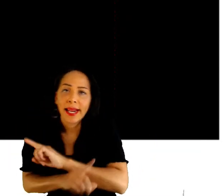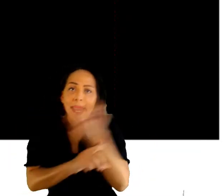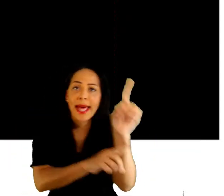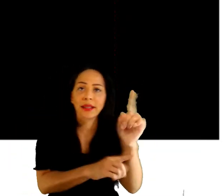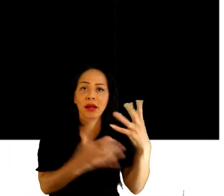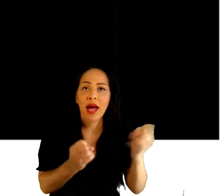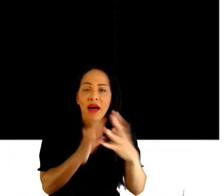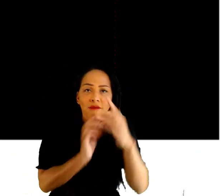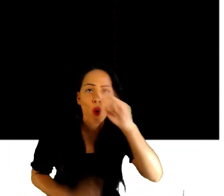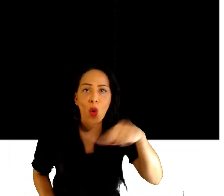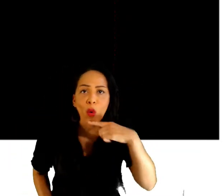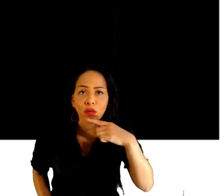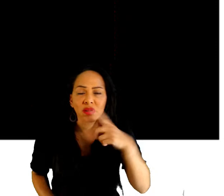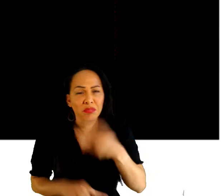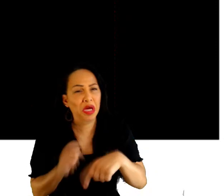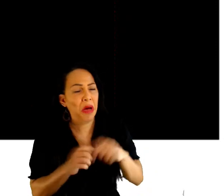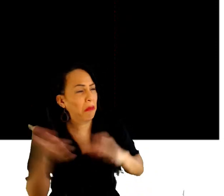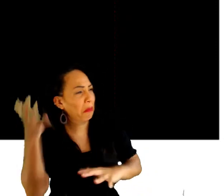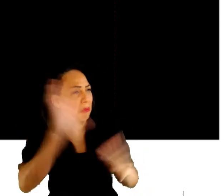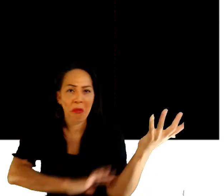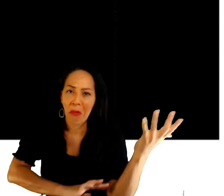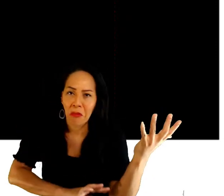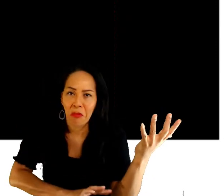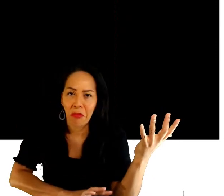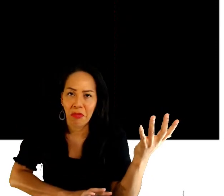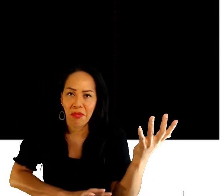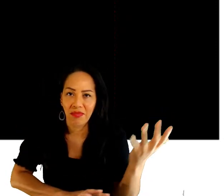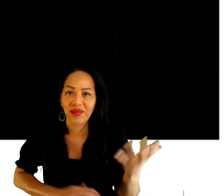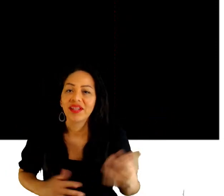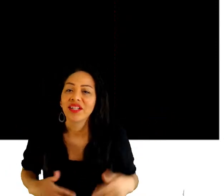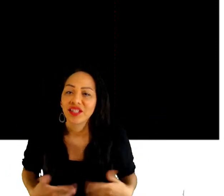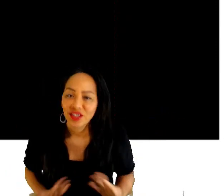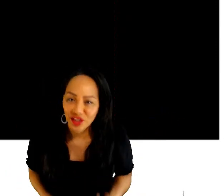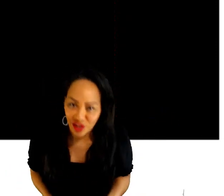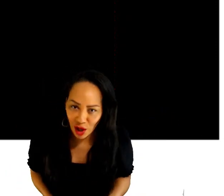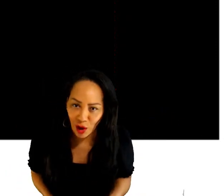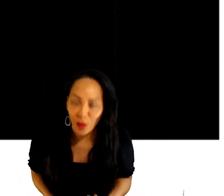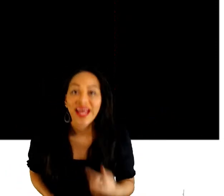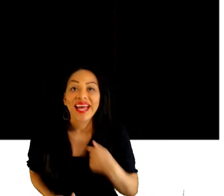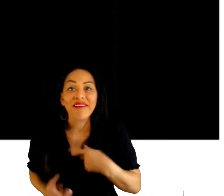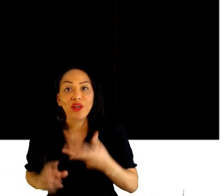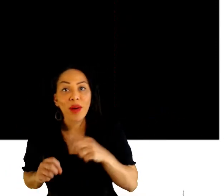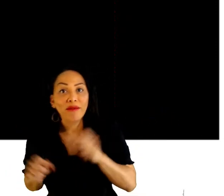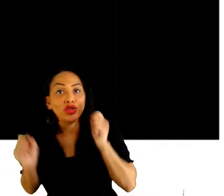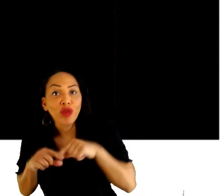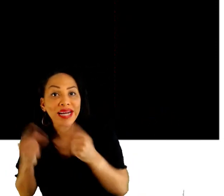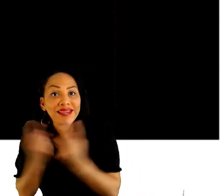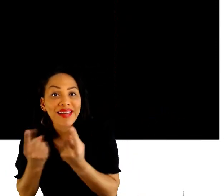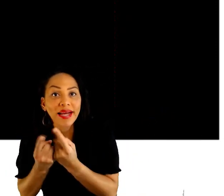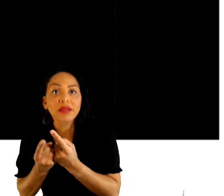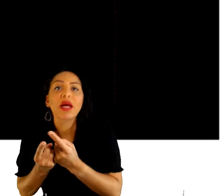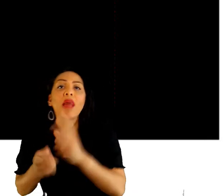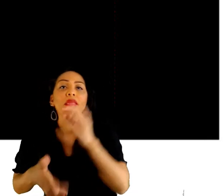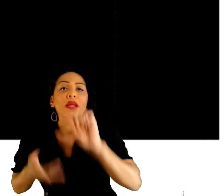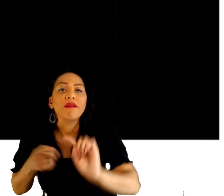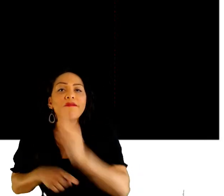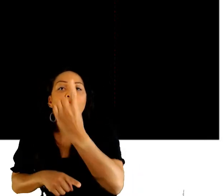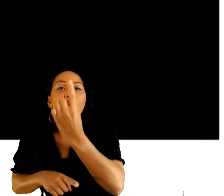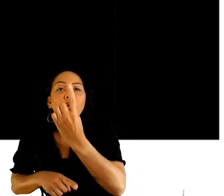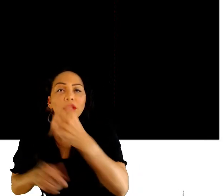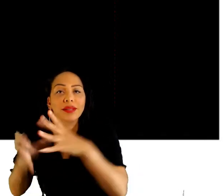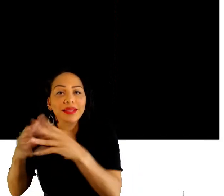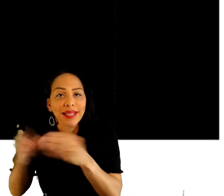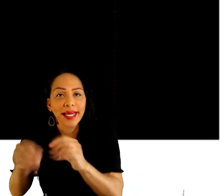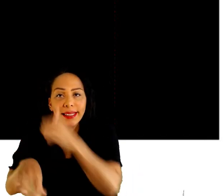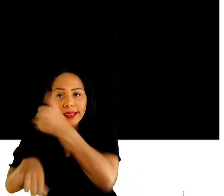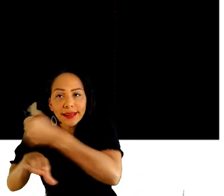very absurd things in the performance if the concept of absurdity is already set up. So here in this scene, which unfortunately we don't have